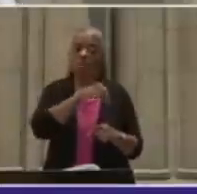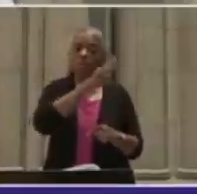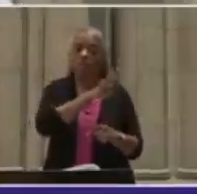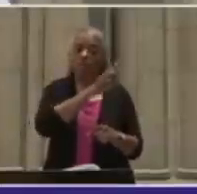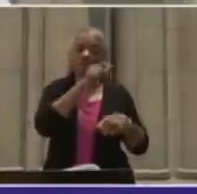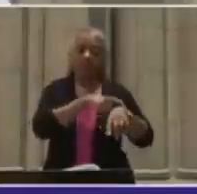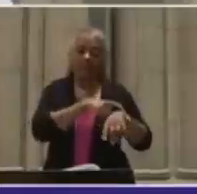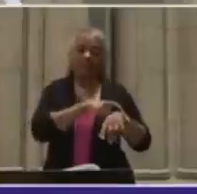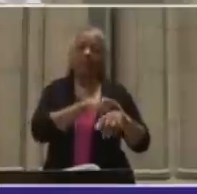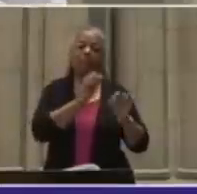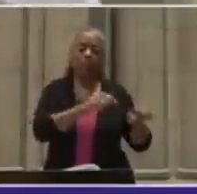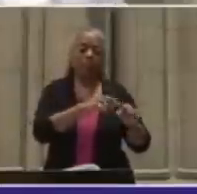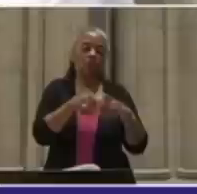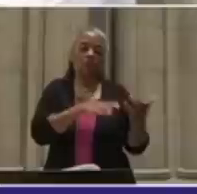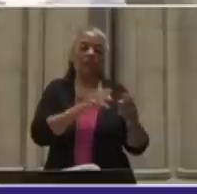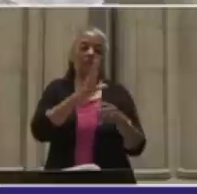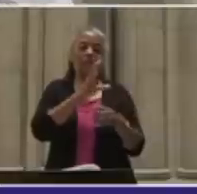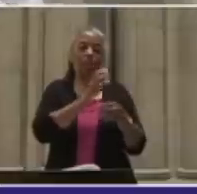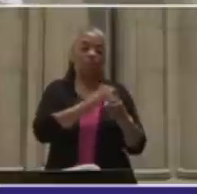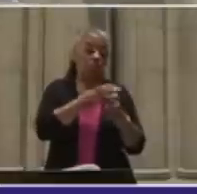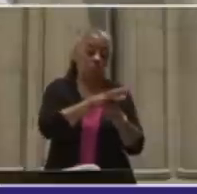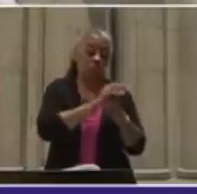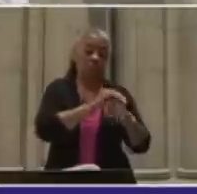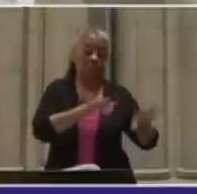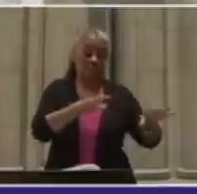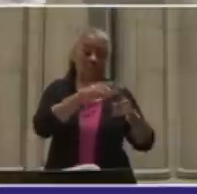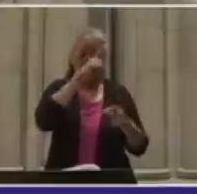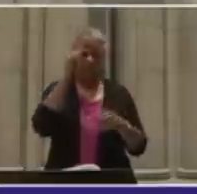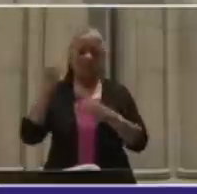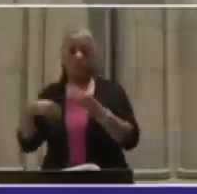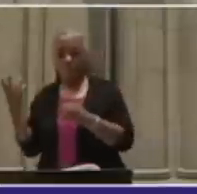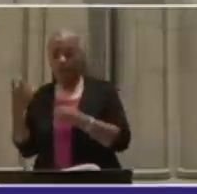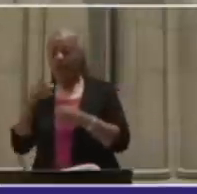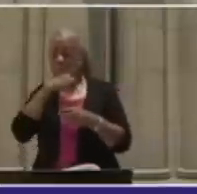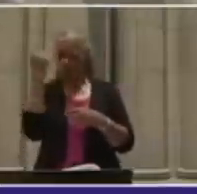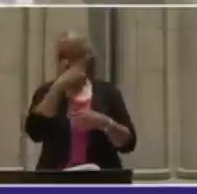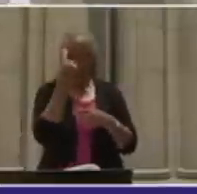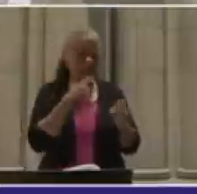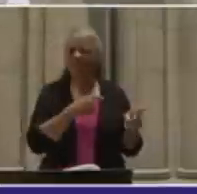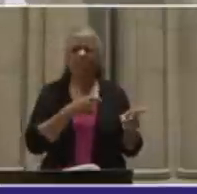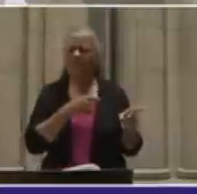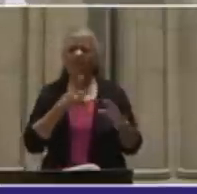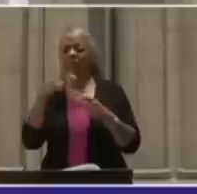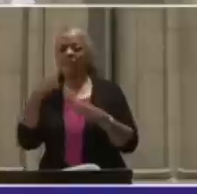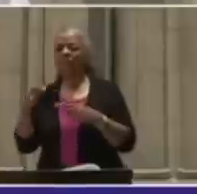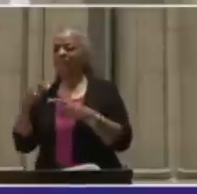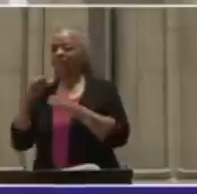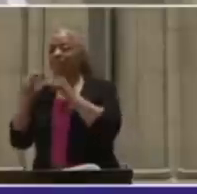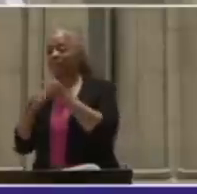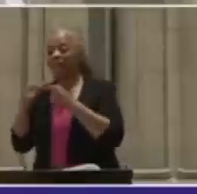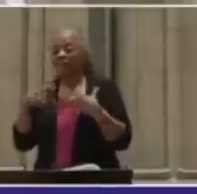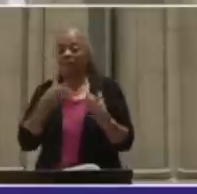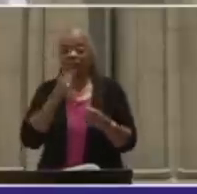from COVID-19 than whites, not because they're black, but because of the systemic racism that denies health care and denies